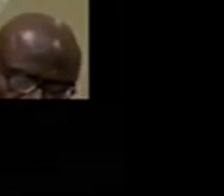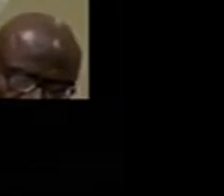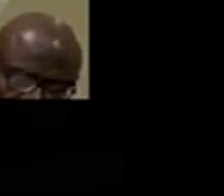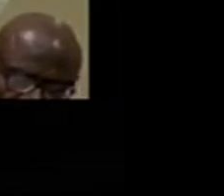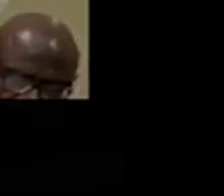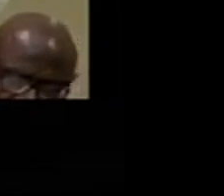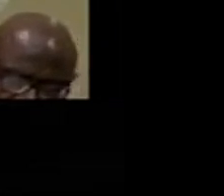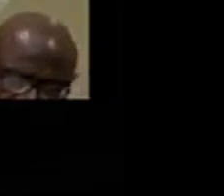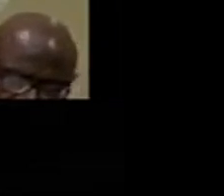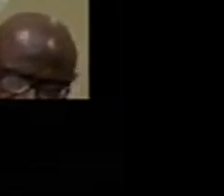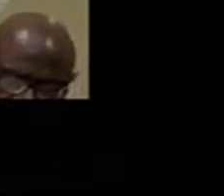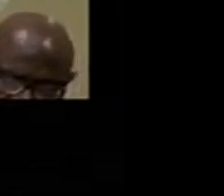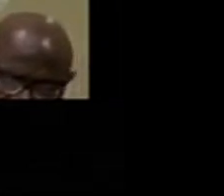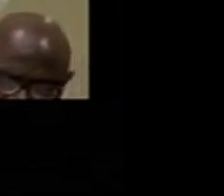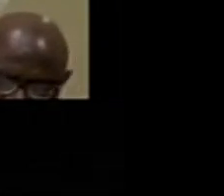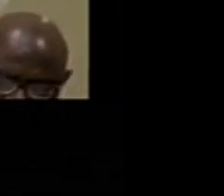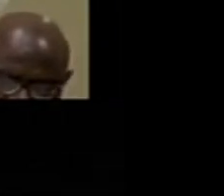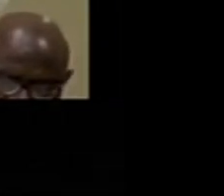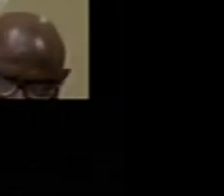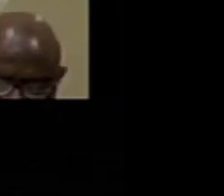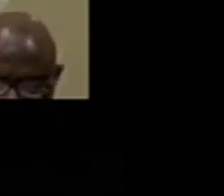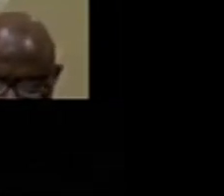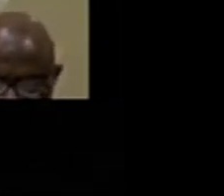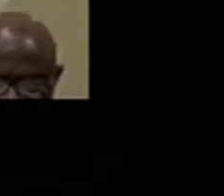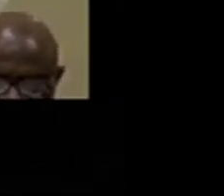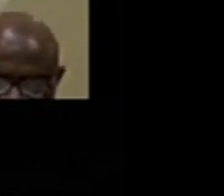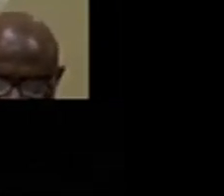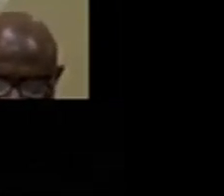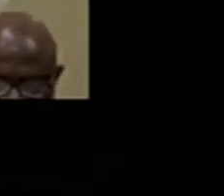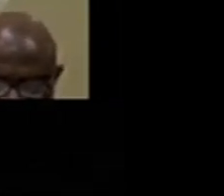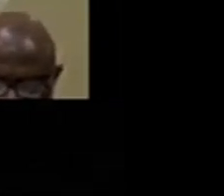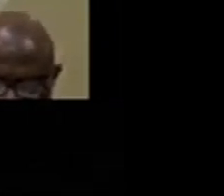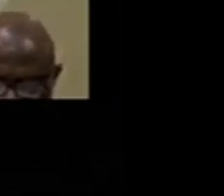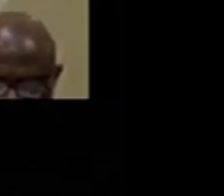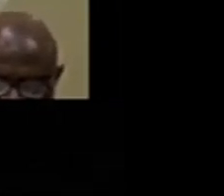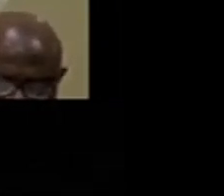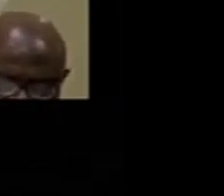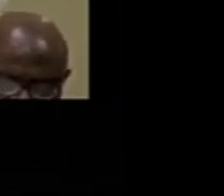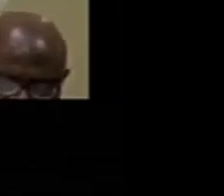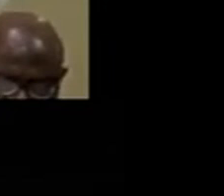the cross leads home, the way.